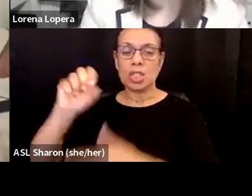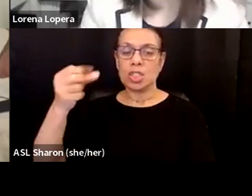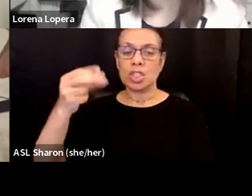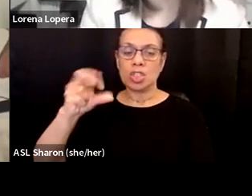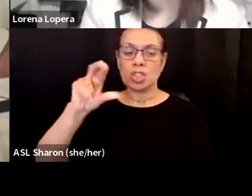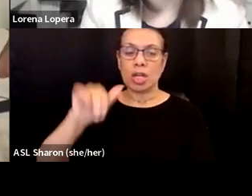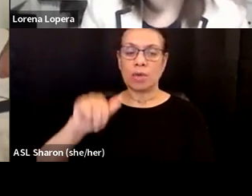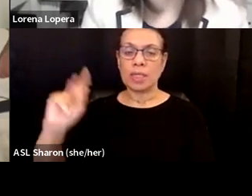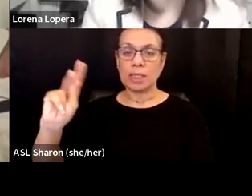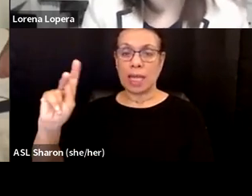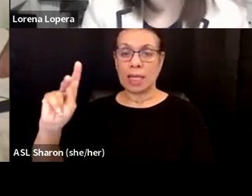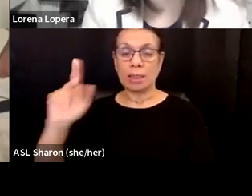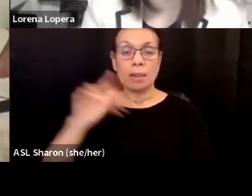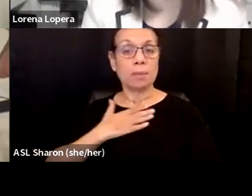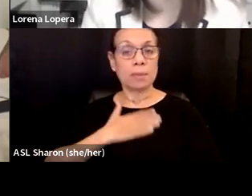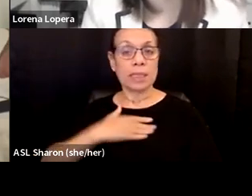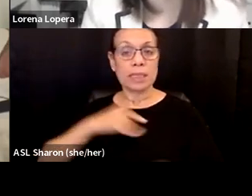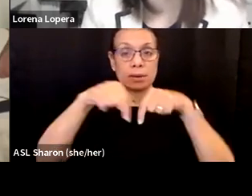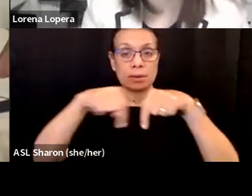hands virtually in zoom